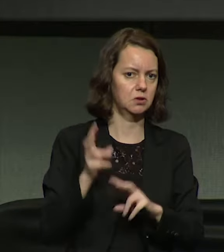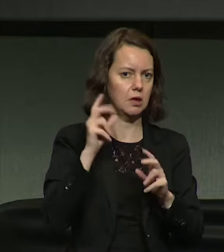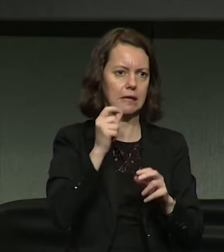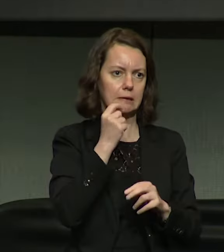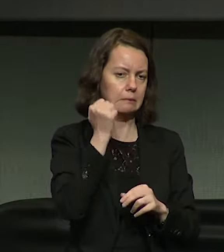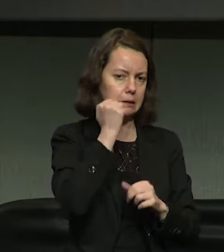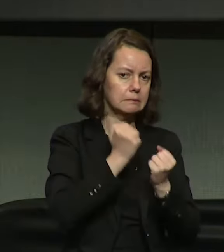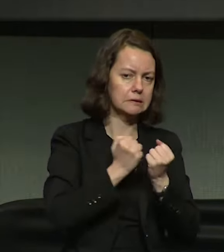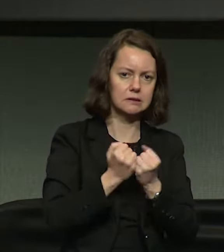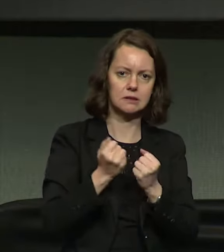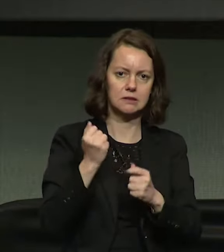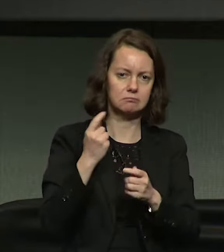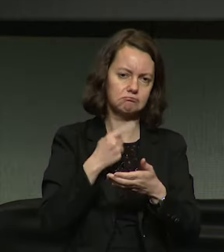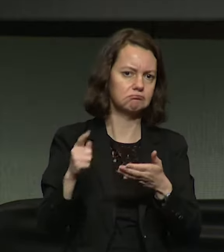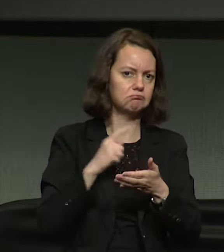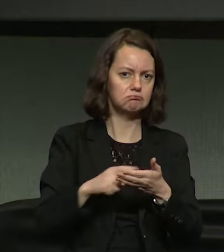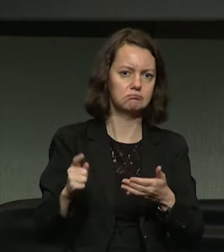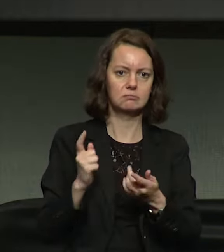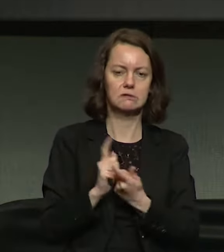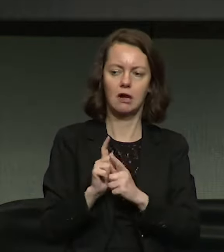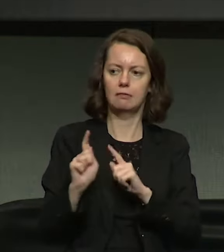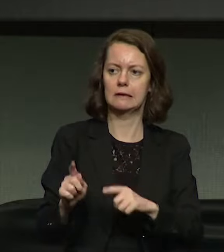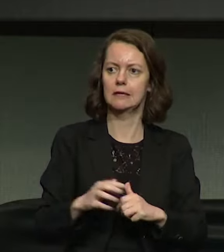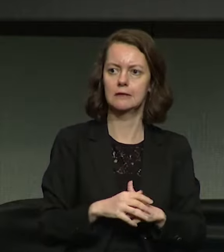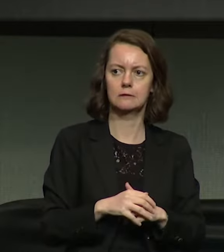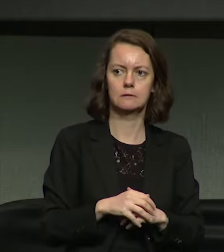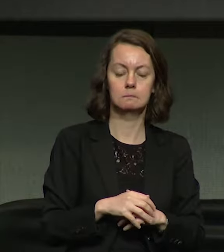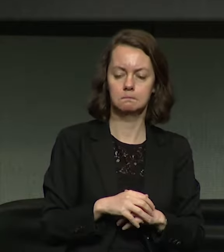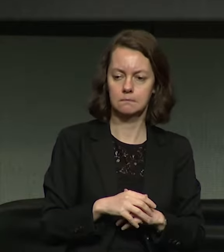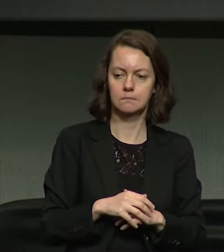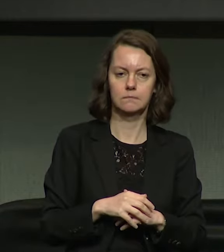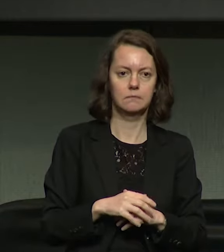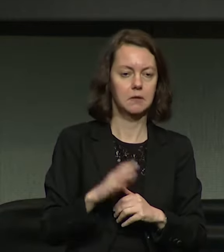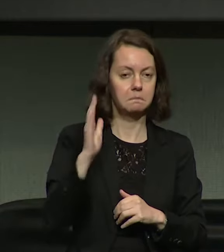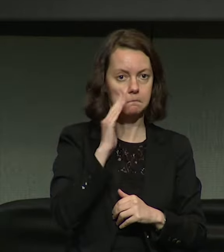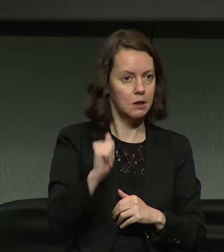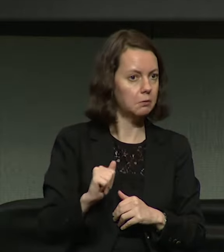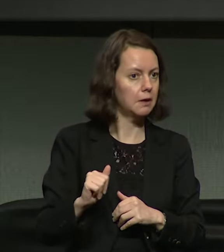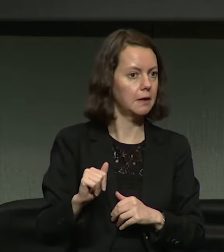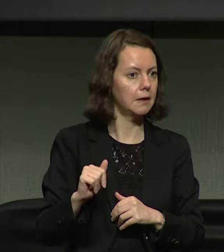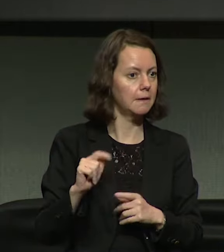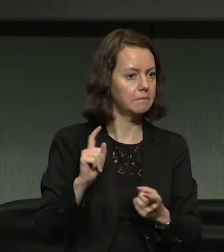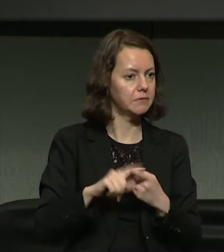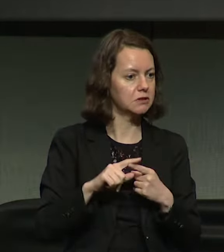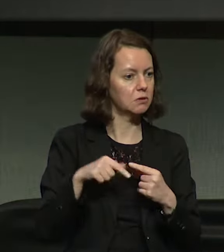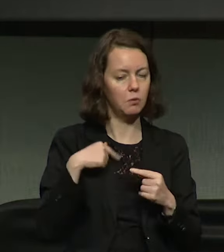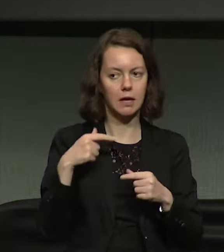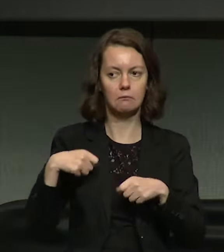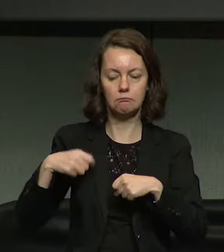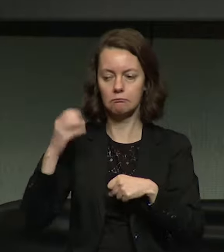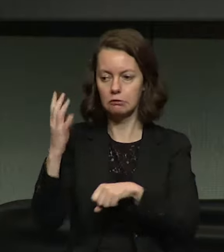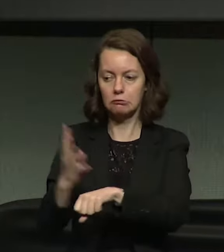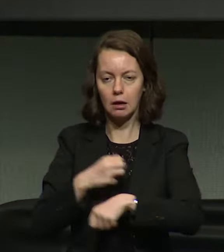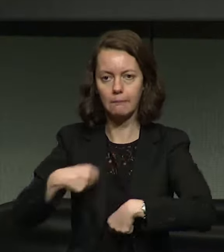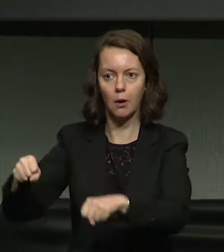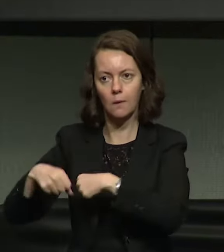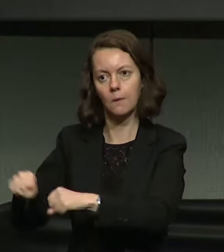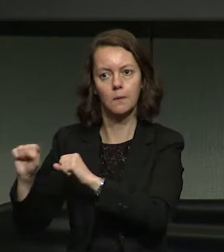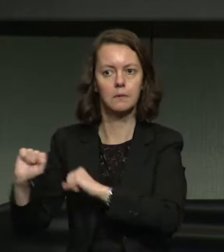black bastards and all of that sort of thing. And in spite of that, we'd still go and mow his grass for him and this kind of